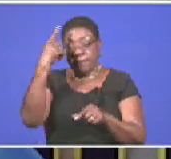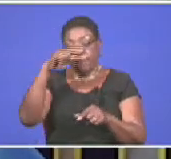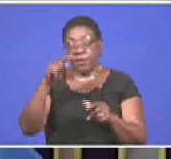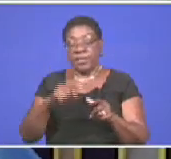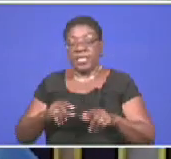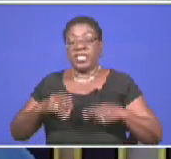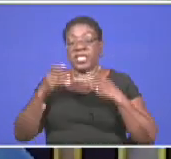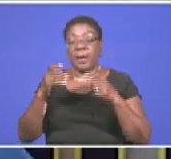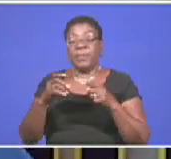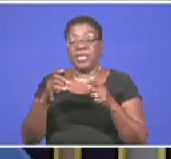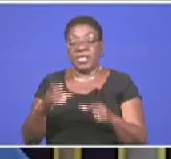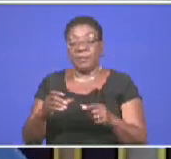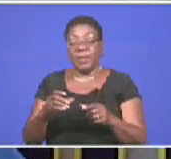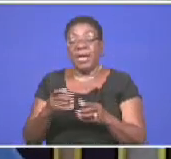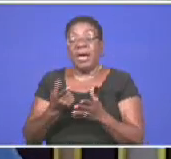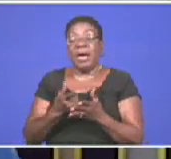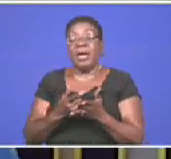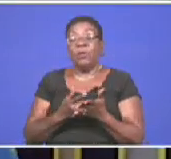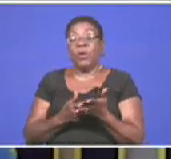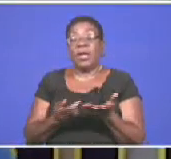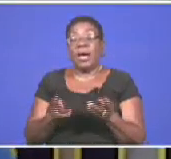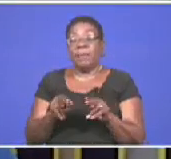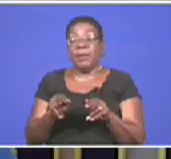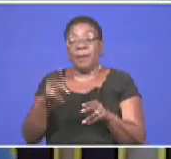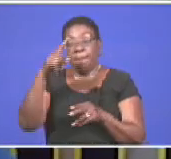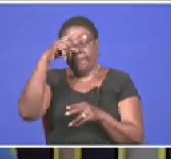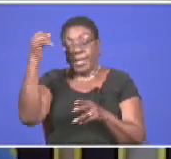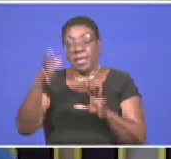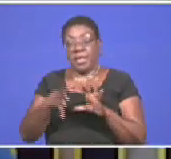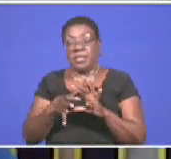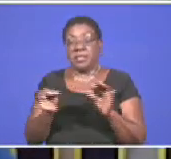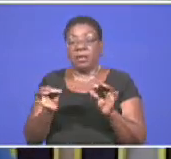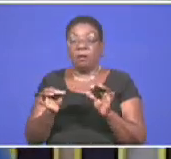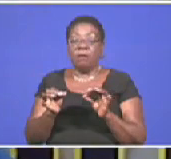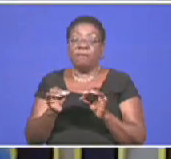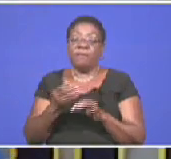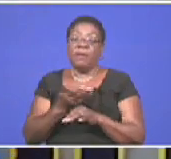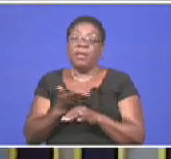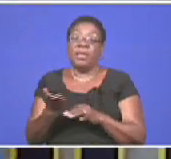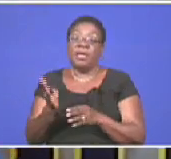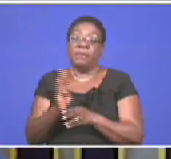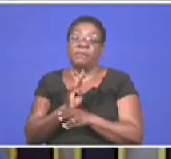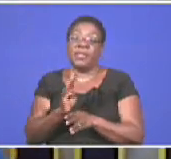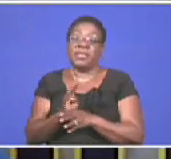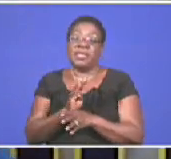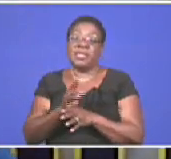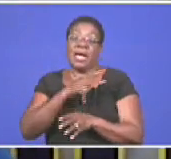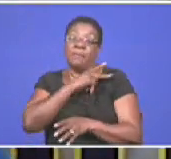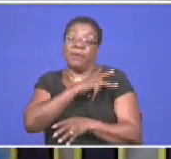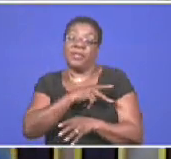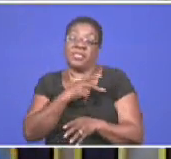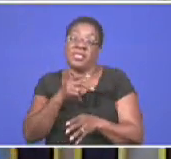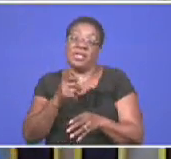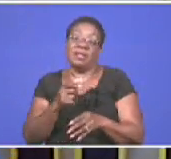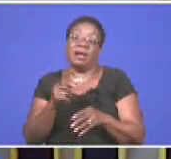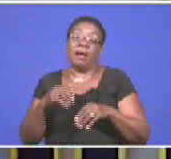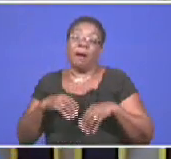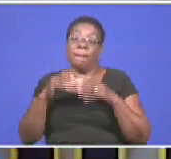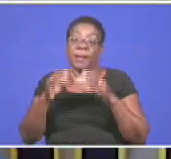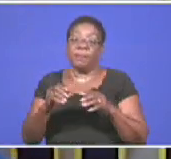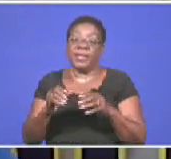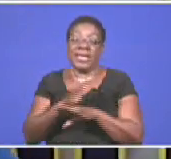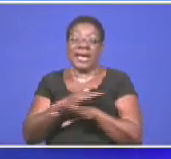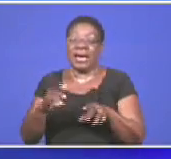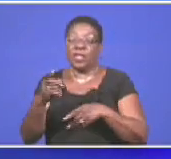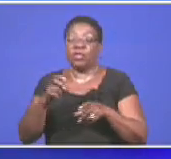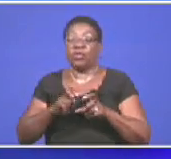these championships, but what happened is because of business and personal commitments, they are unable to make the